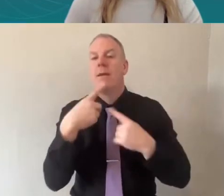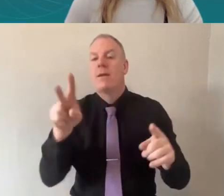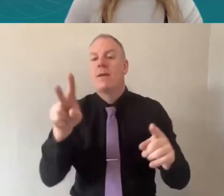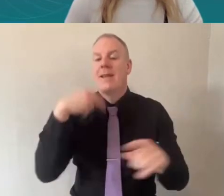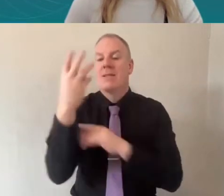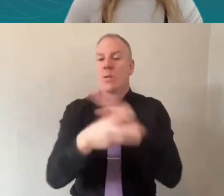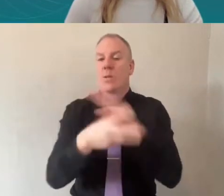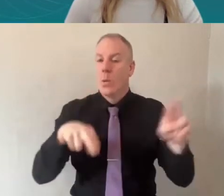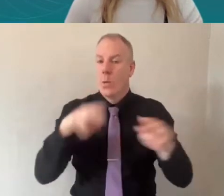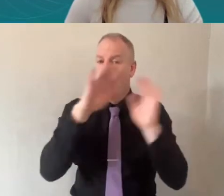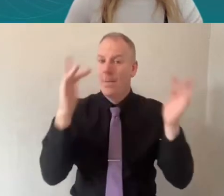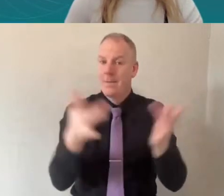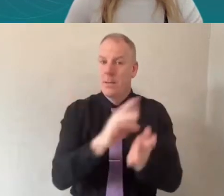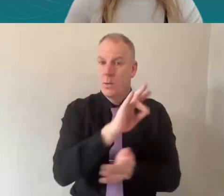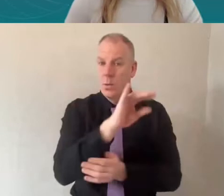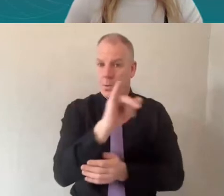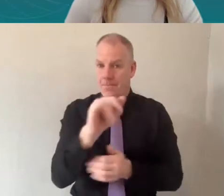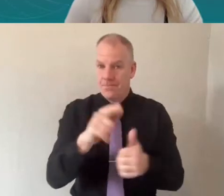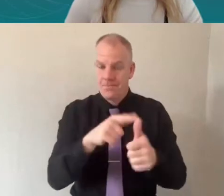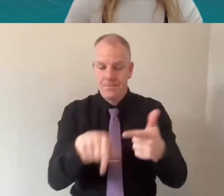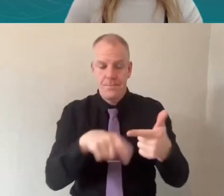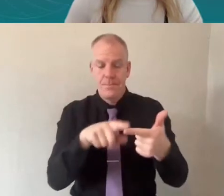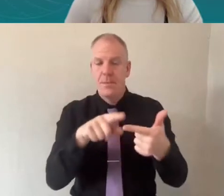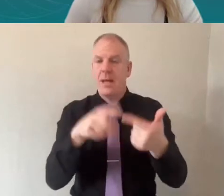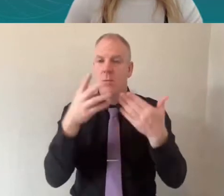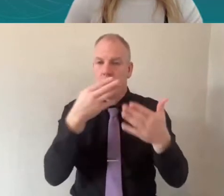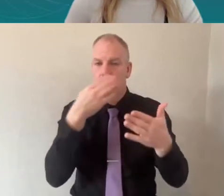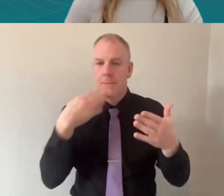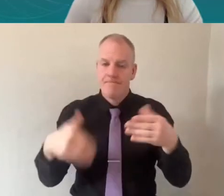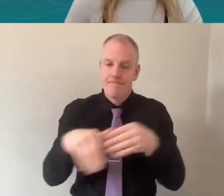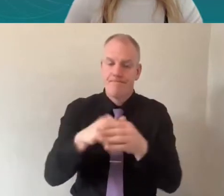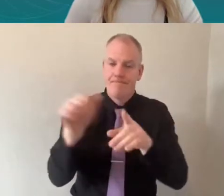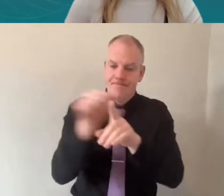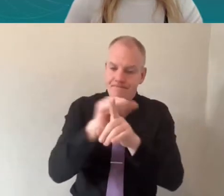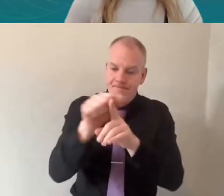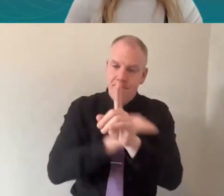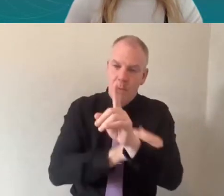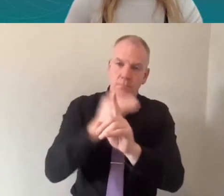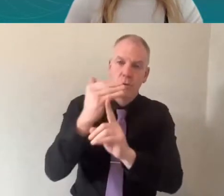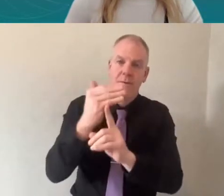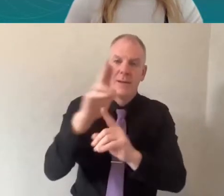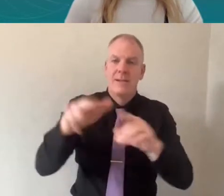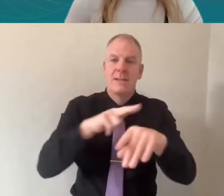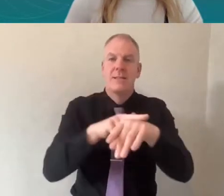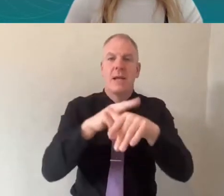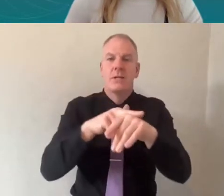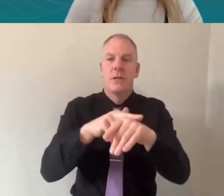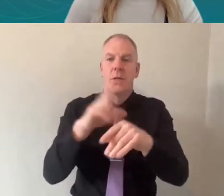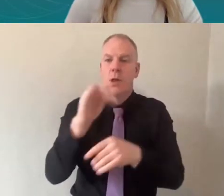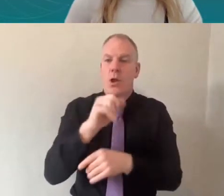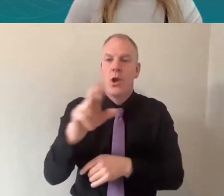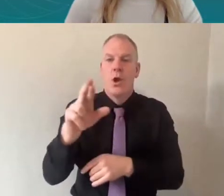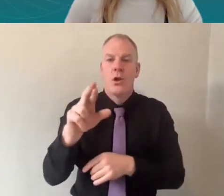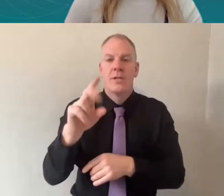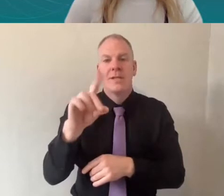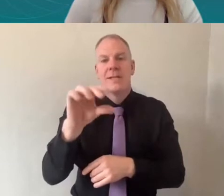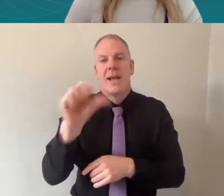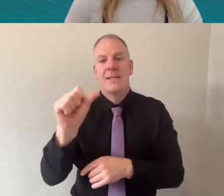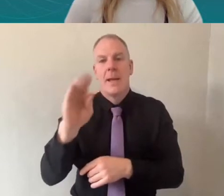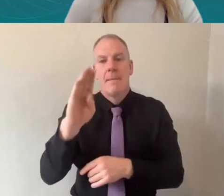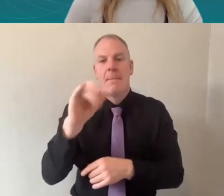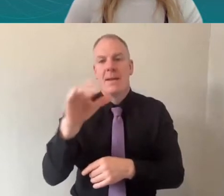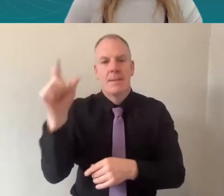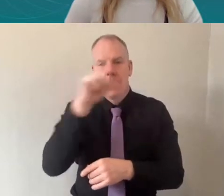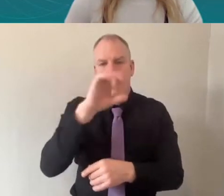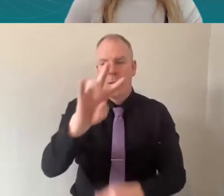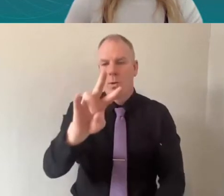week, and through our commitment to developing an improved and enhanced national learners database, Qualifax.